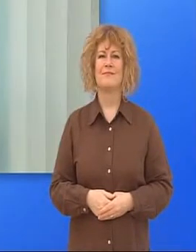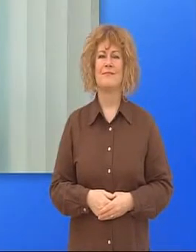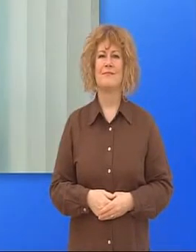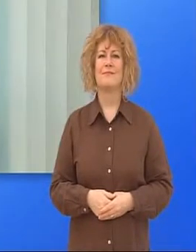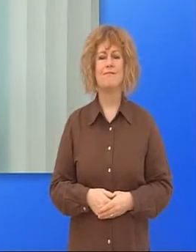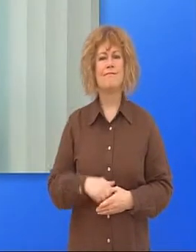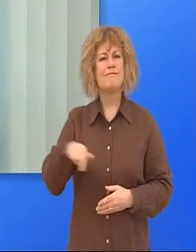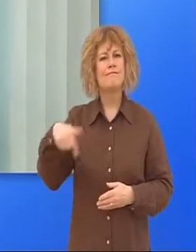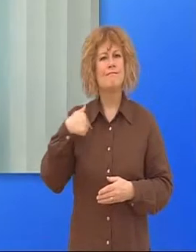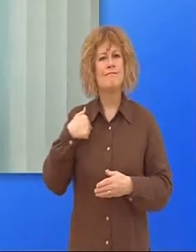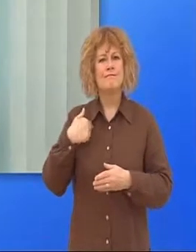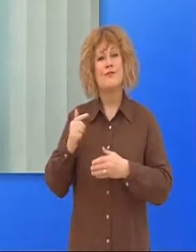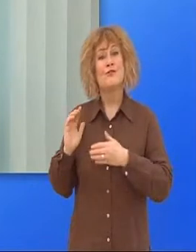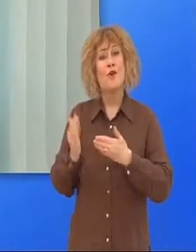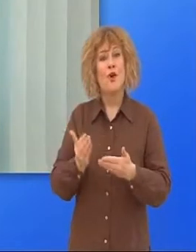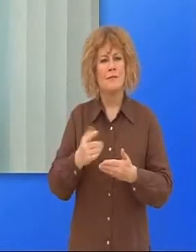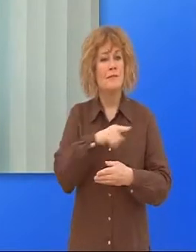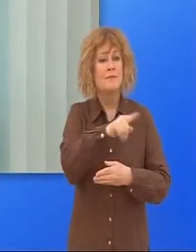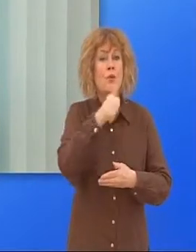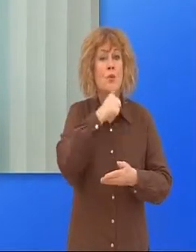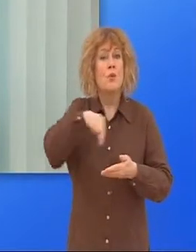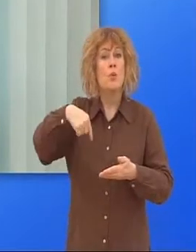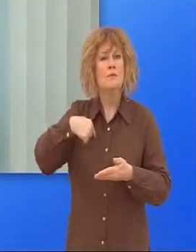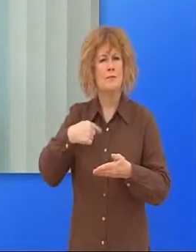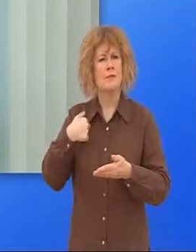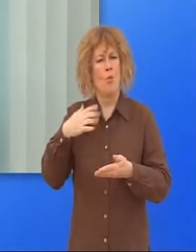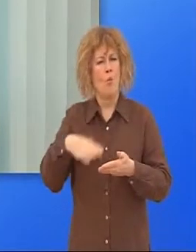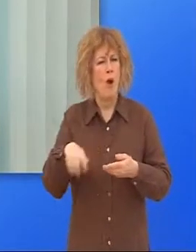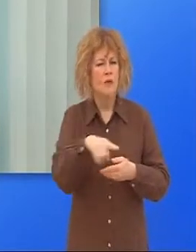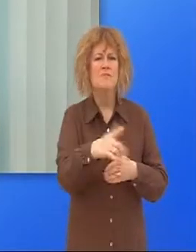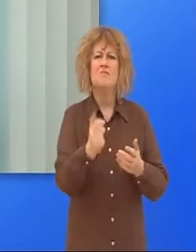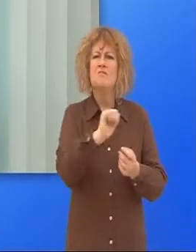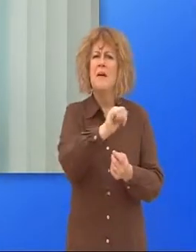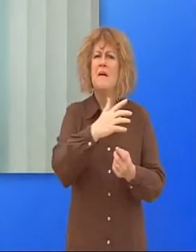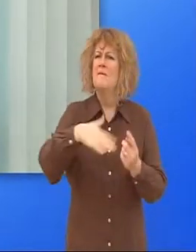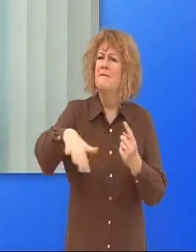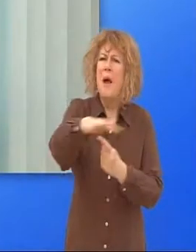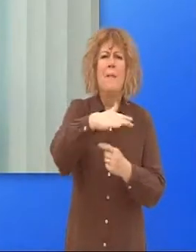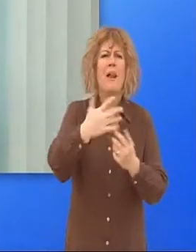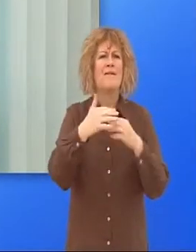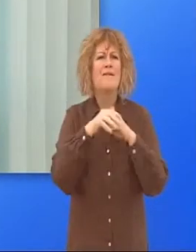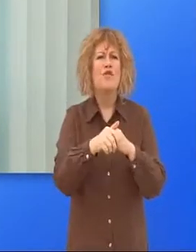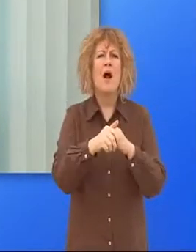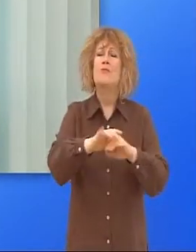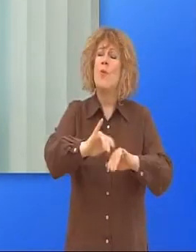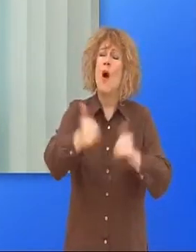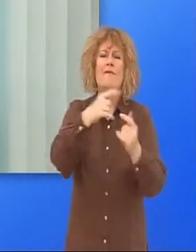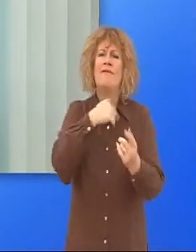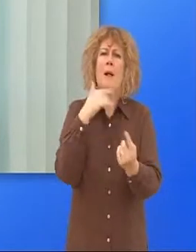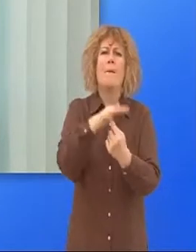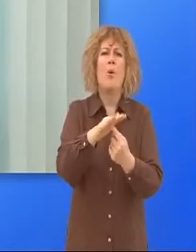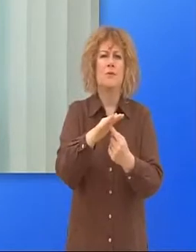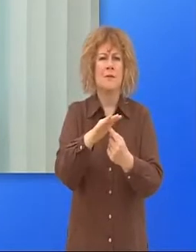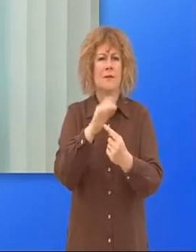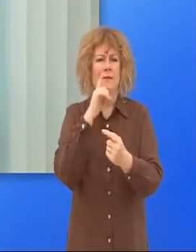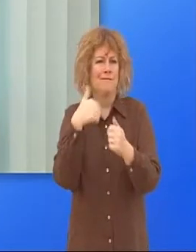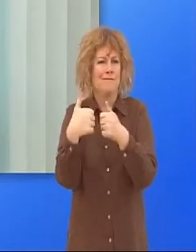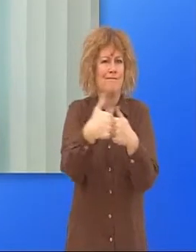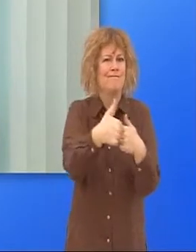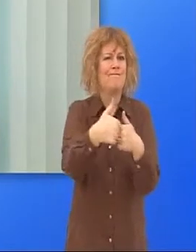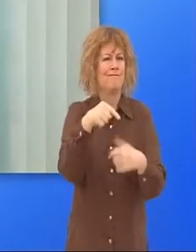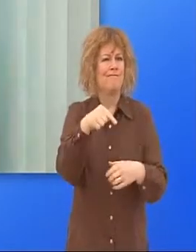We would ask the service user if they wanted any family or any other friends or whoever's important in their life, if they needed